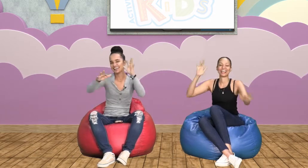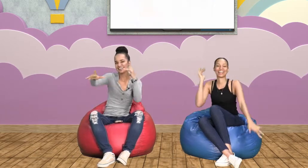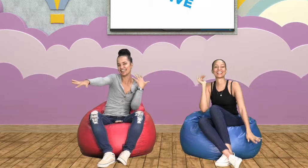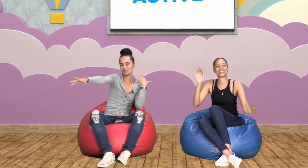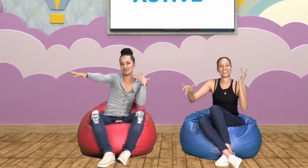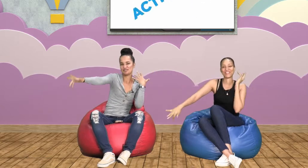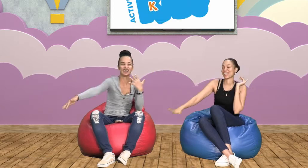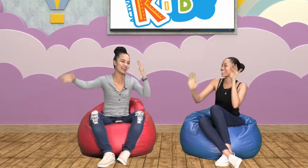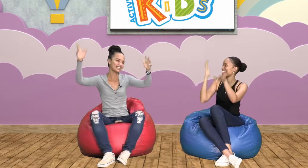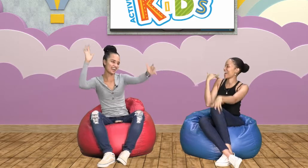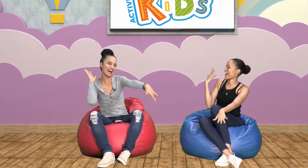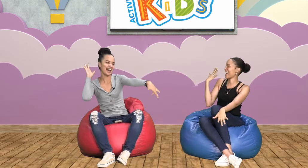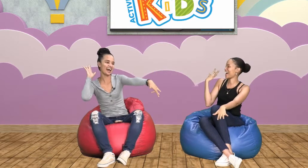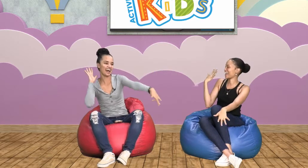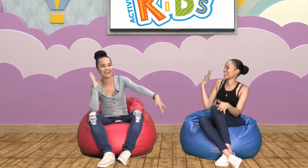Gatsby burgers, hi.